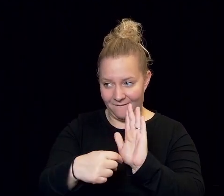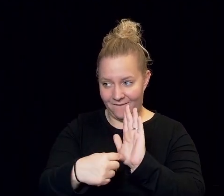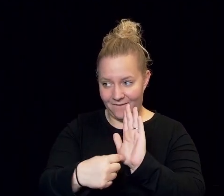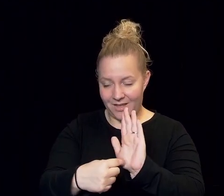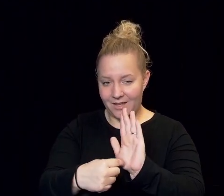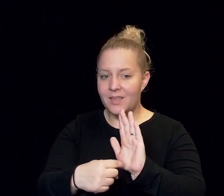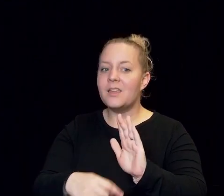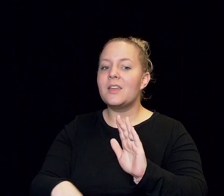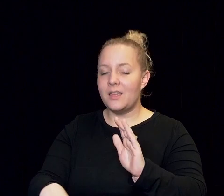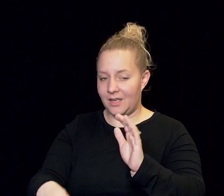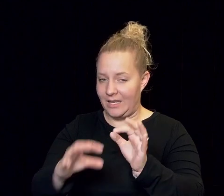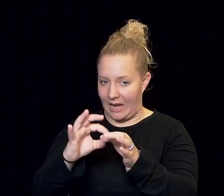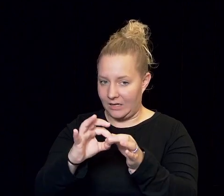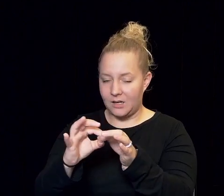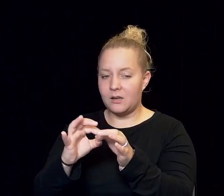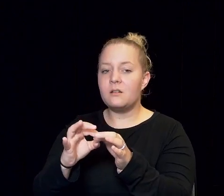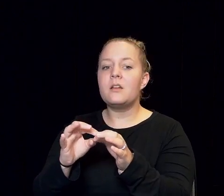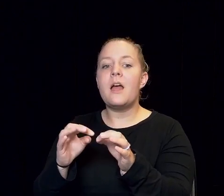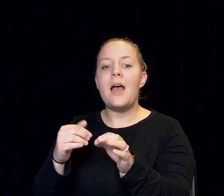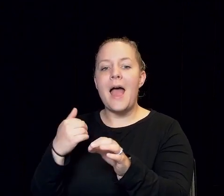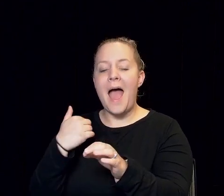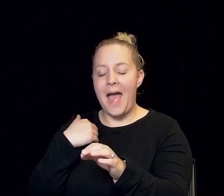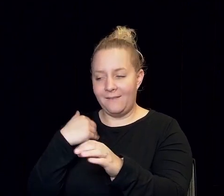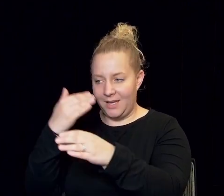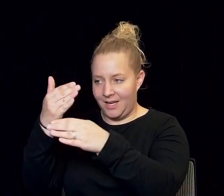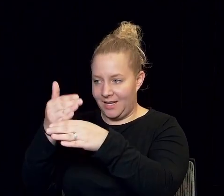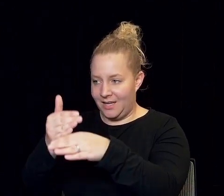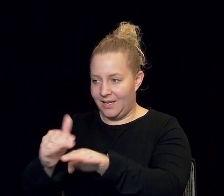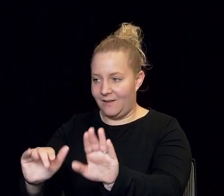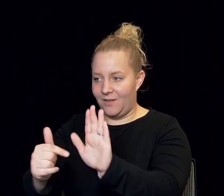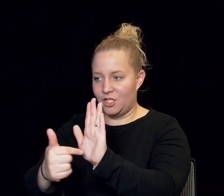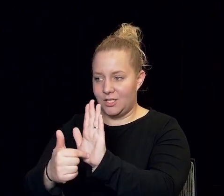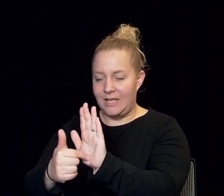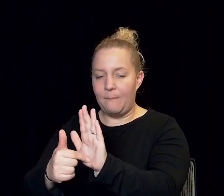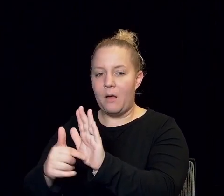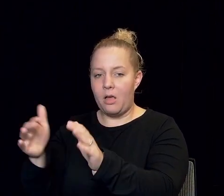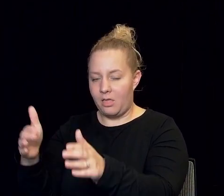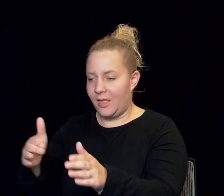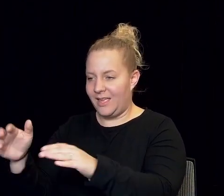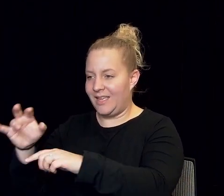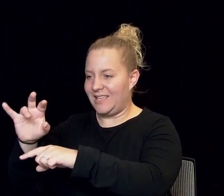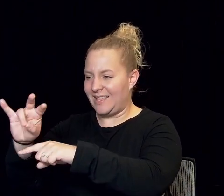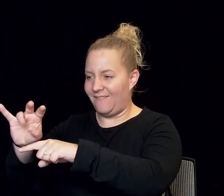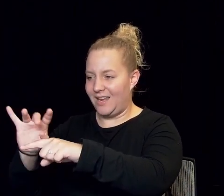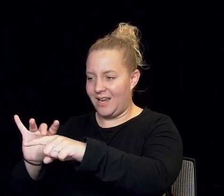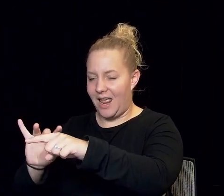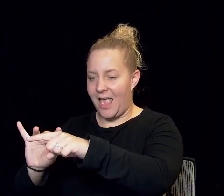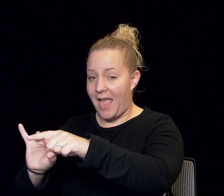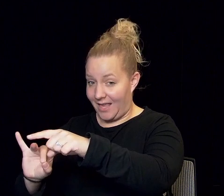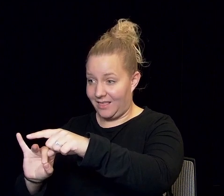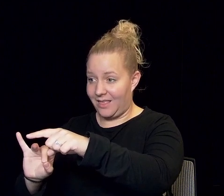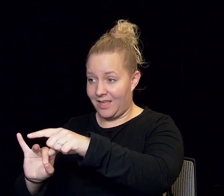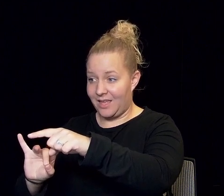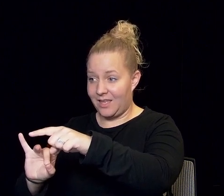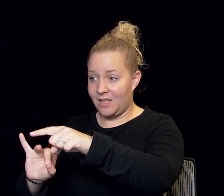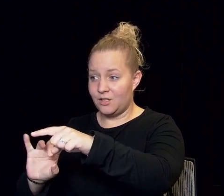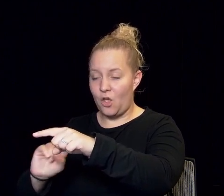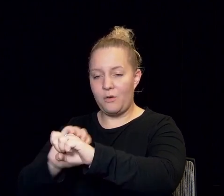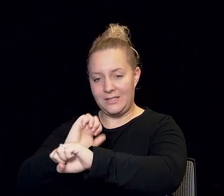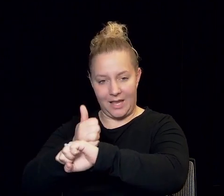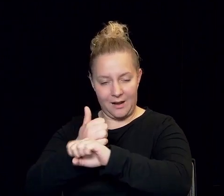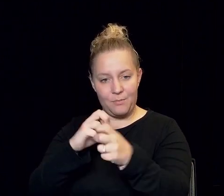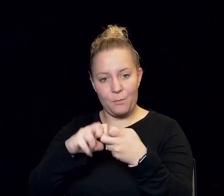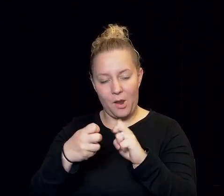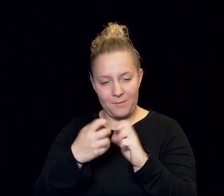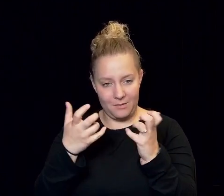we still have this division symbol, and then we got 7/8. So once we've set up our problem, now we